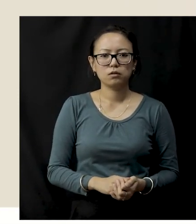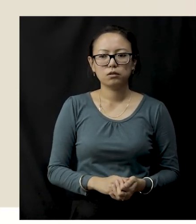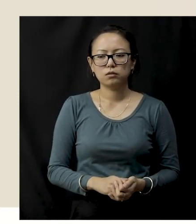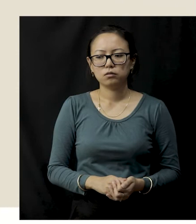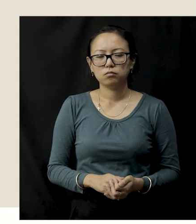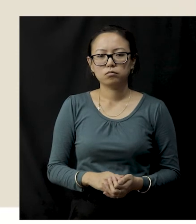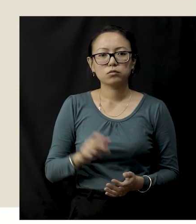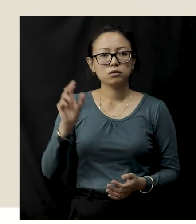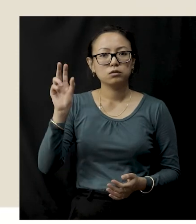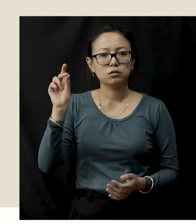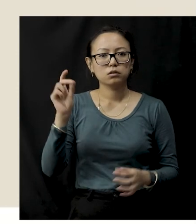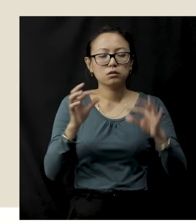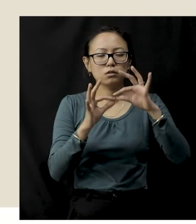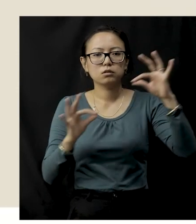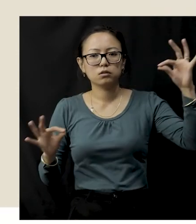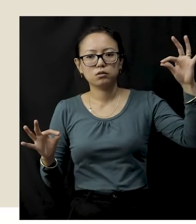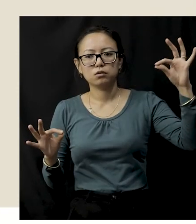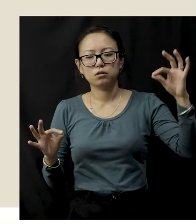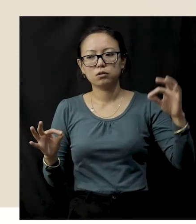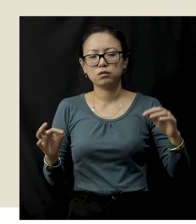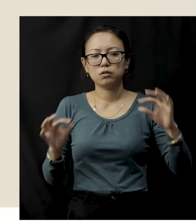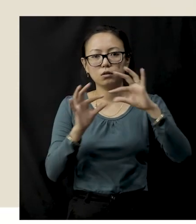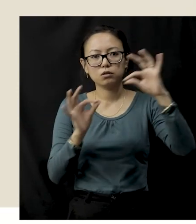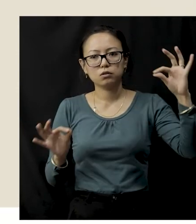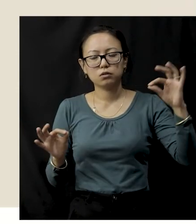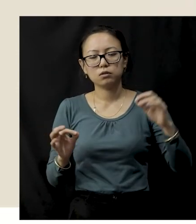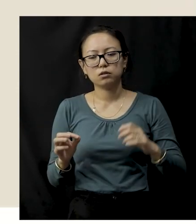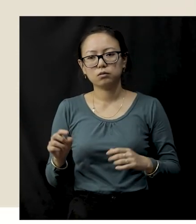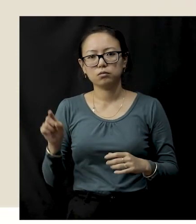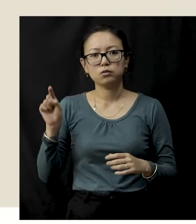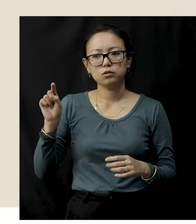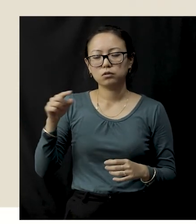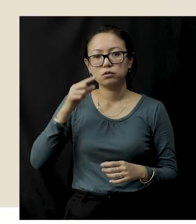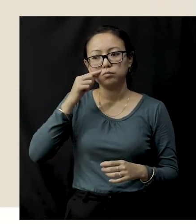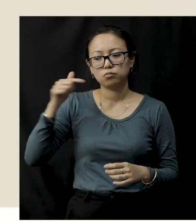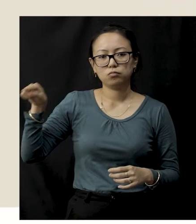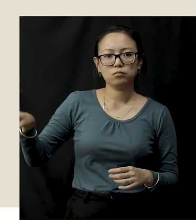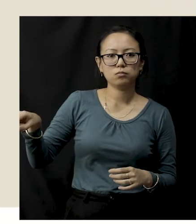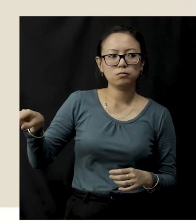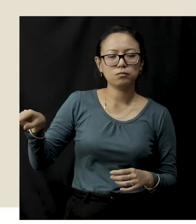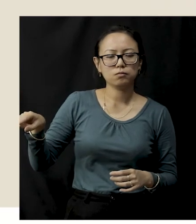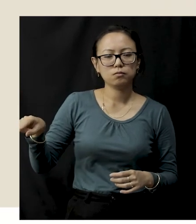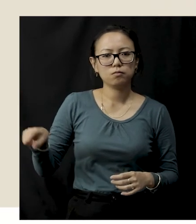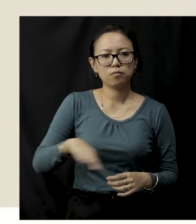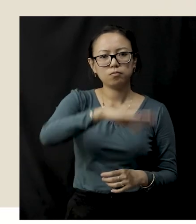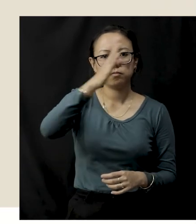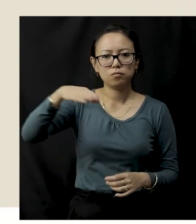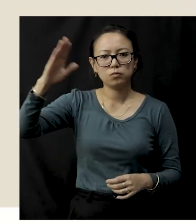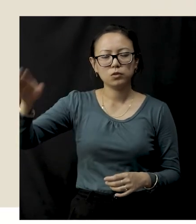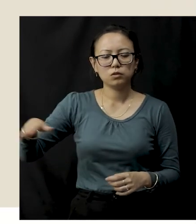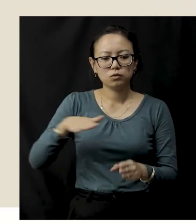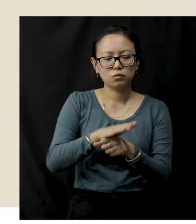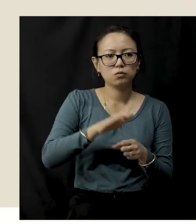from the hill, the idea of making wheels came up, right? So after making the wheels, they